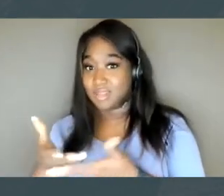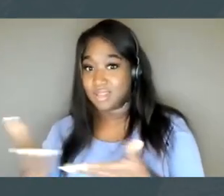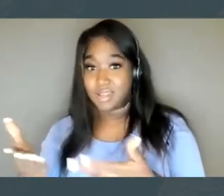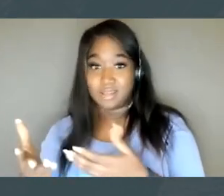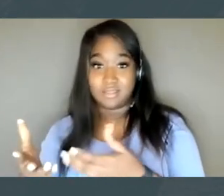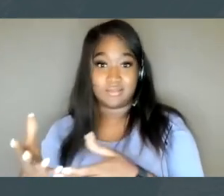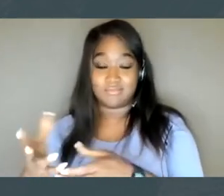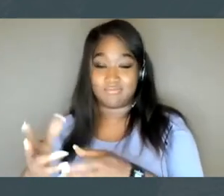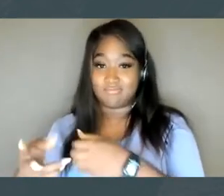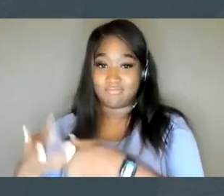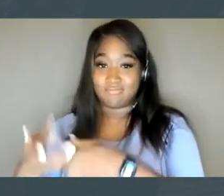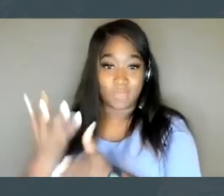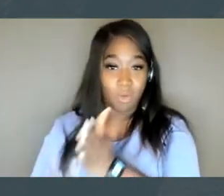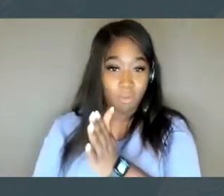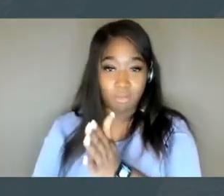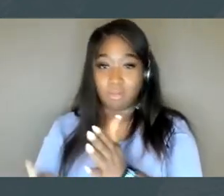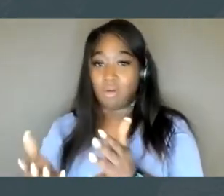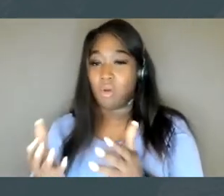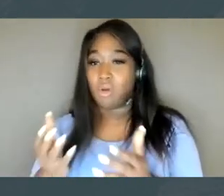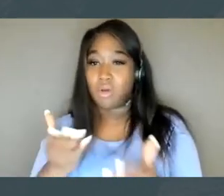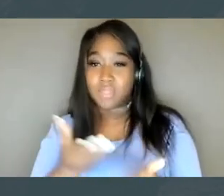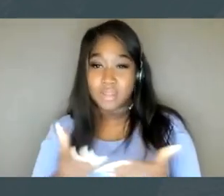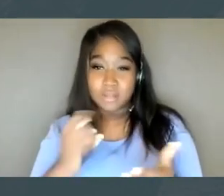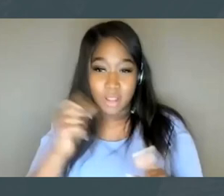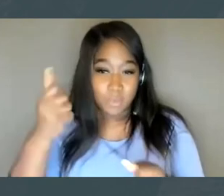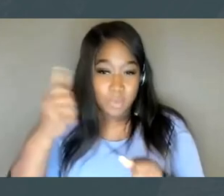has not appeared, you know,